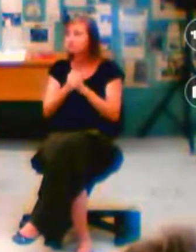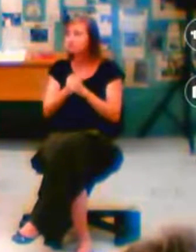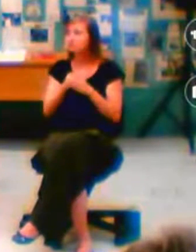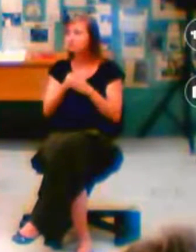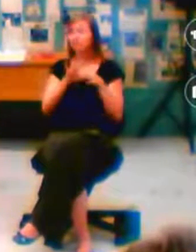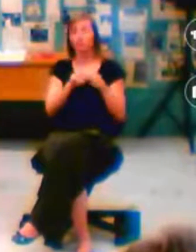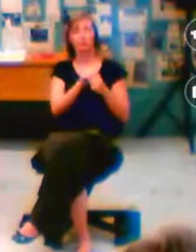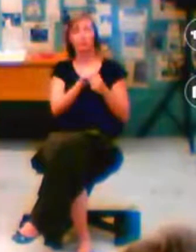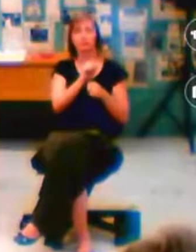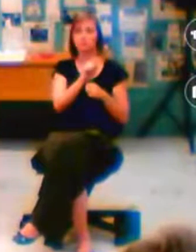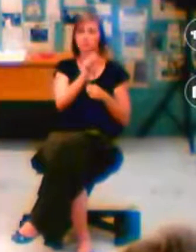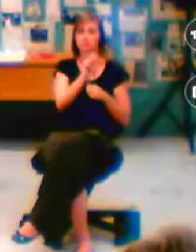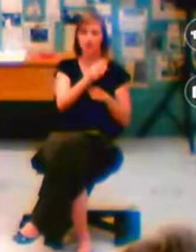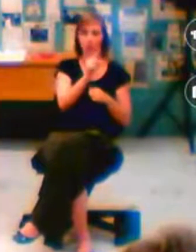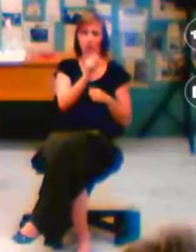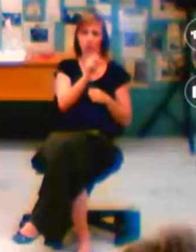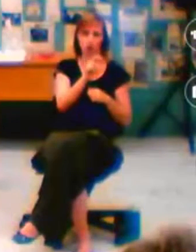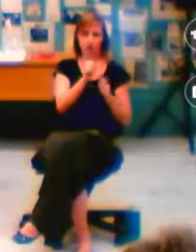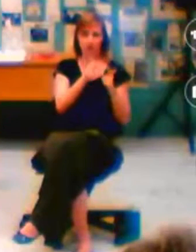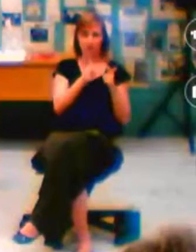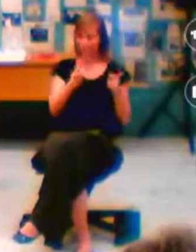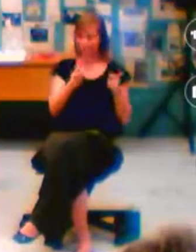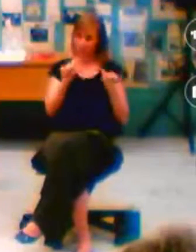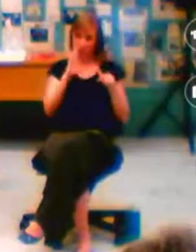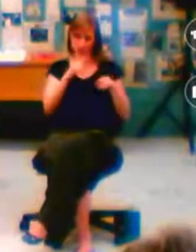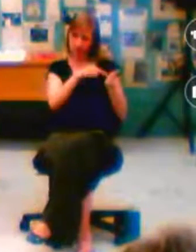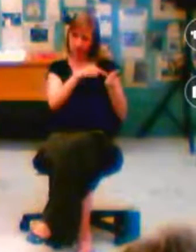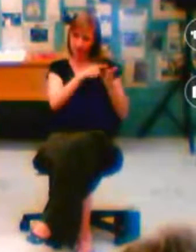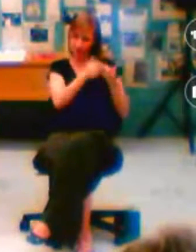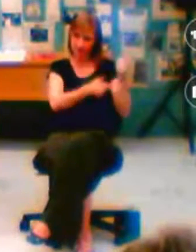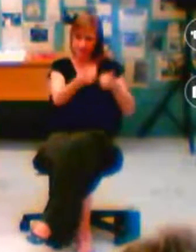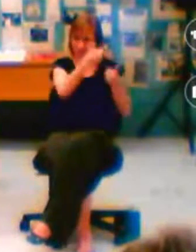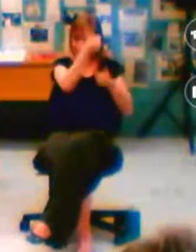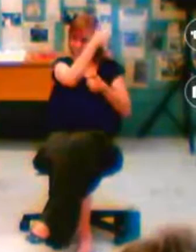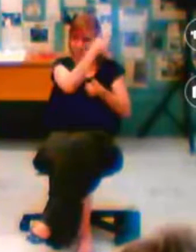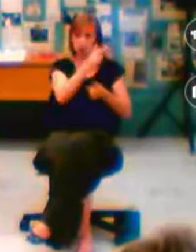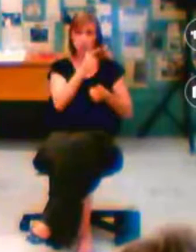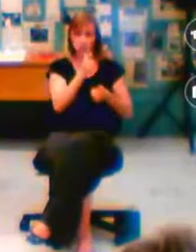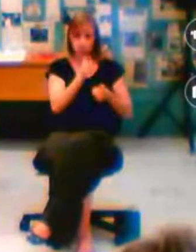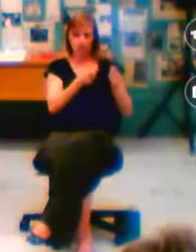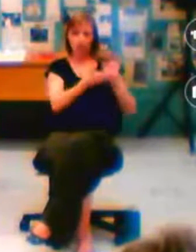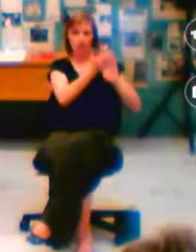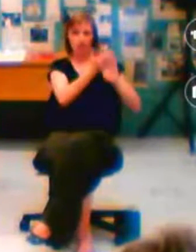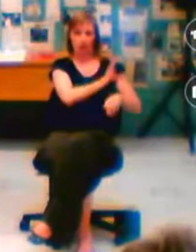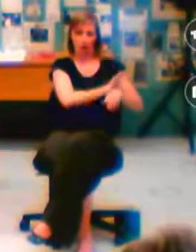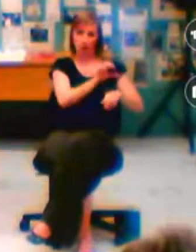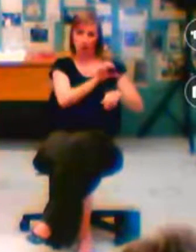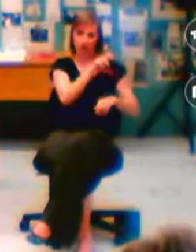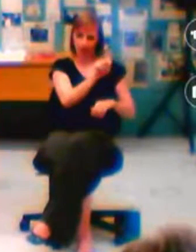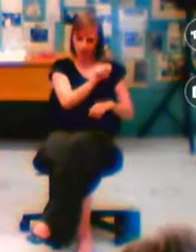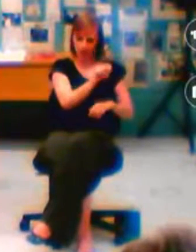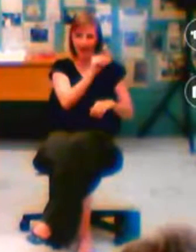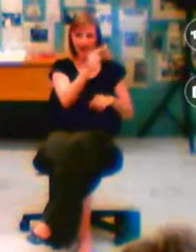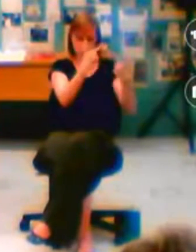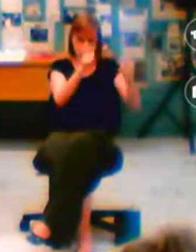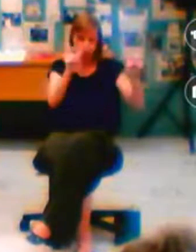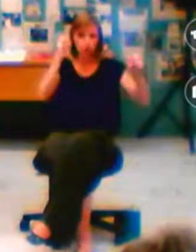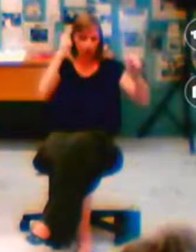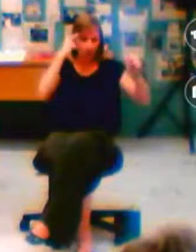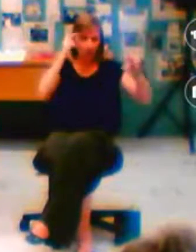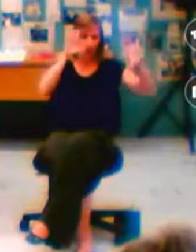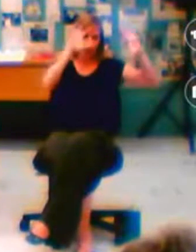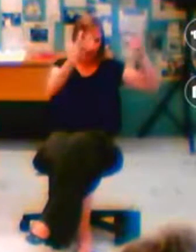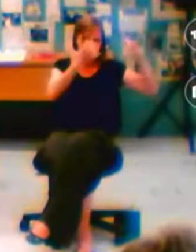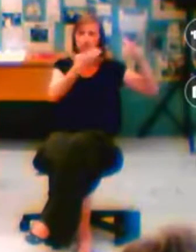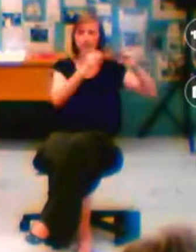don't include changes in demand. They don't include benefits from innovation. And in terms of the stockholders and